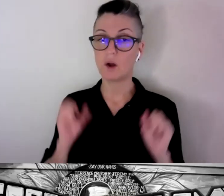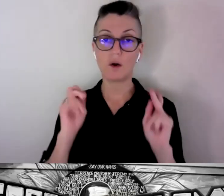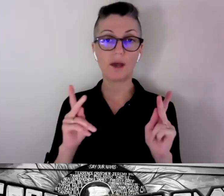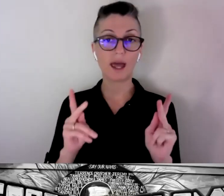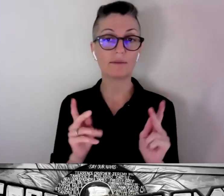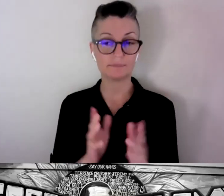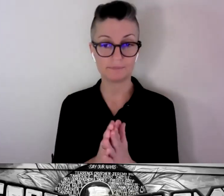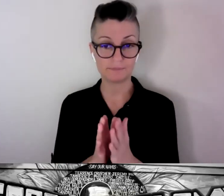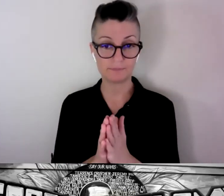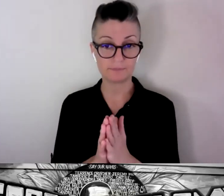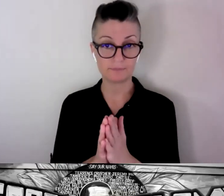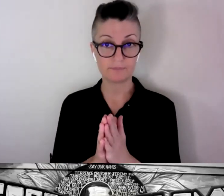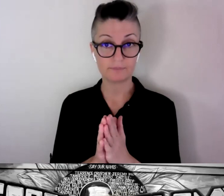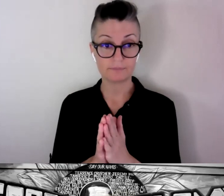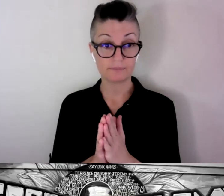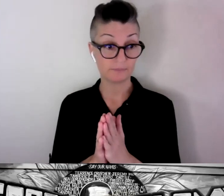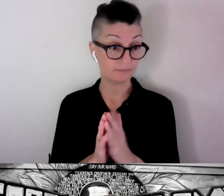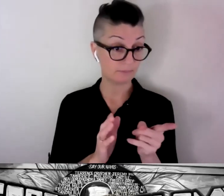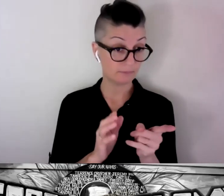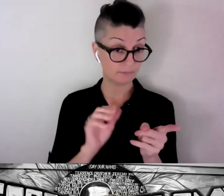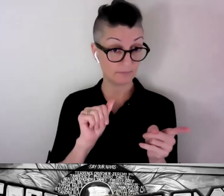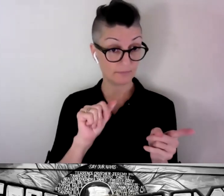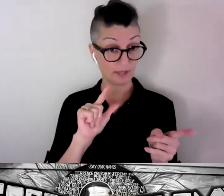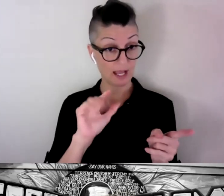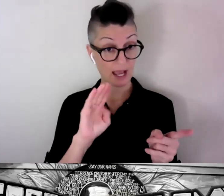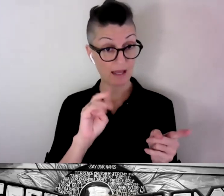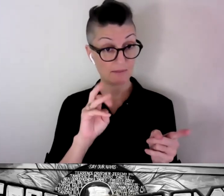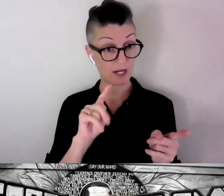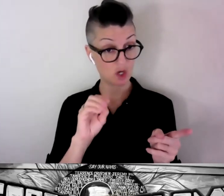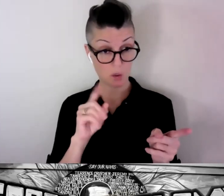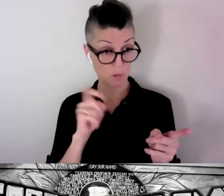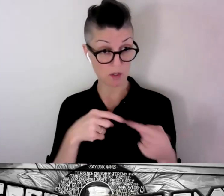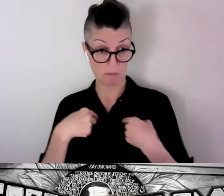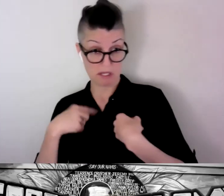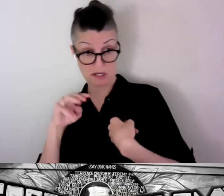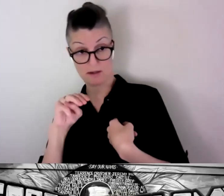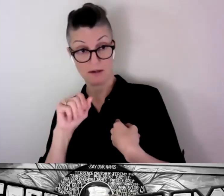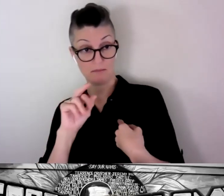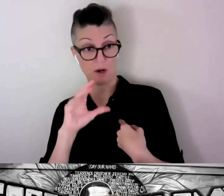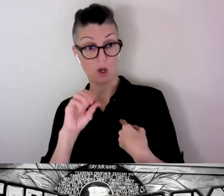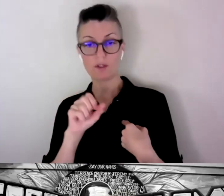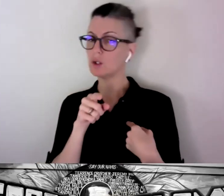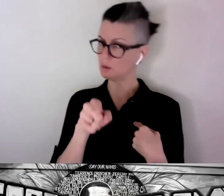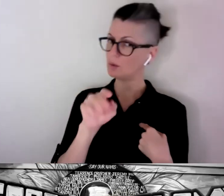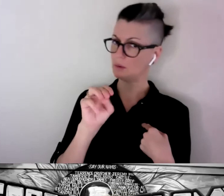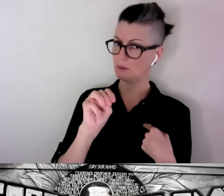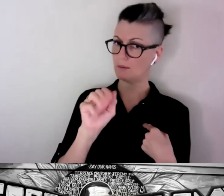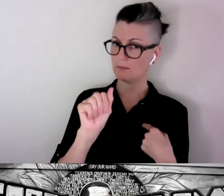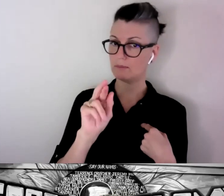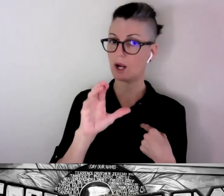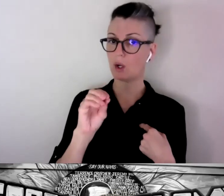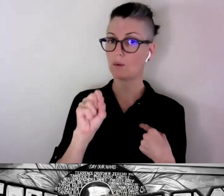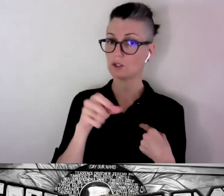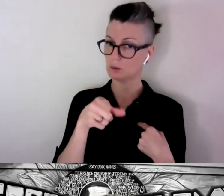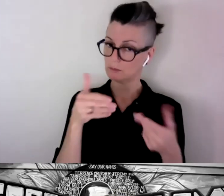one. I have one, but if you have one, you can go. No, go ahead, Profe.